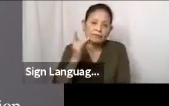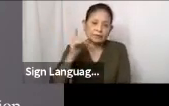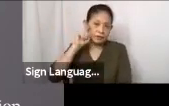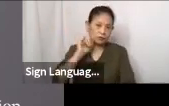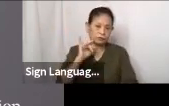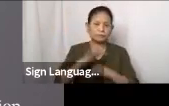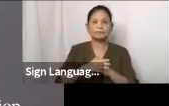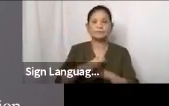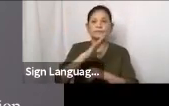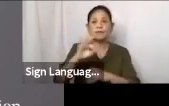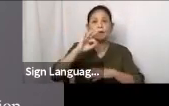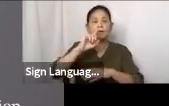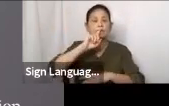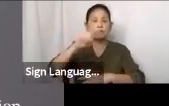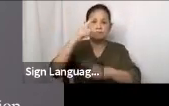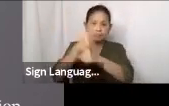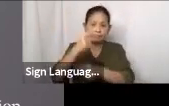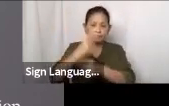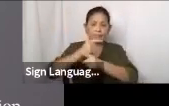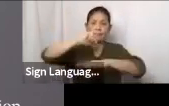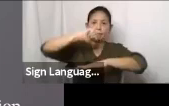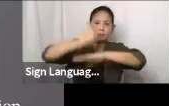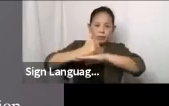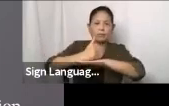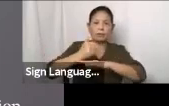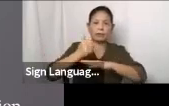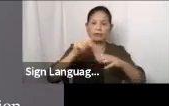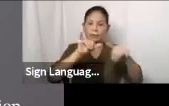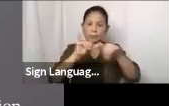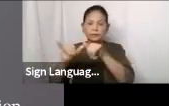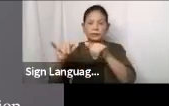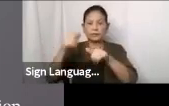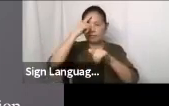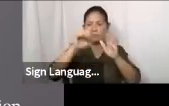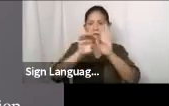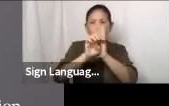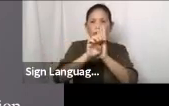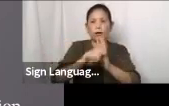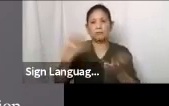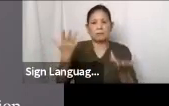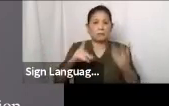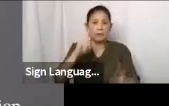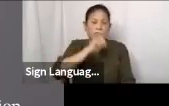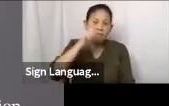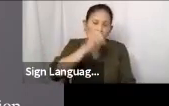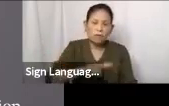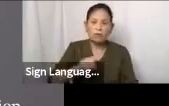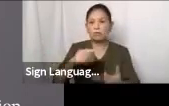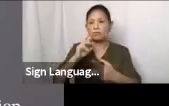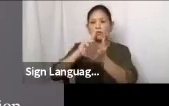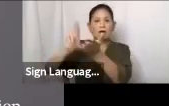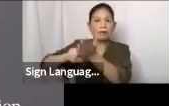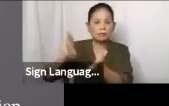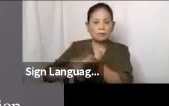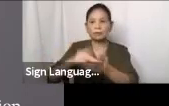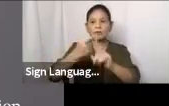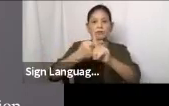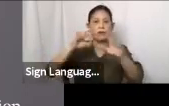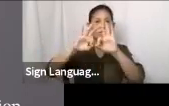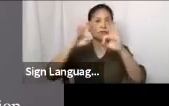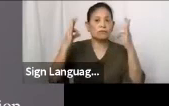proper implementation of the welfare measures, for example, false reporting of the gender category from family